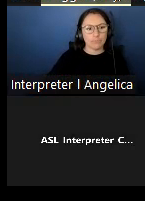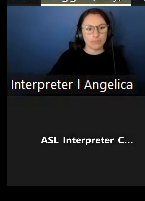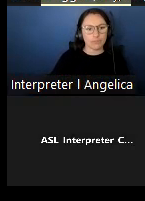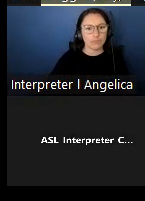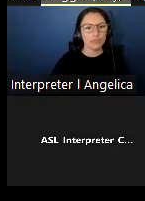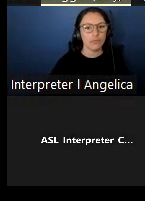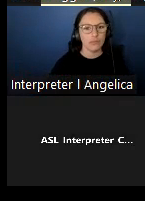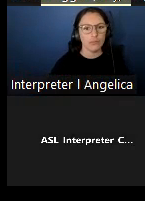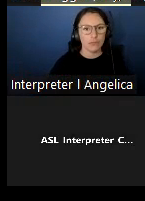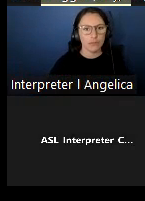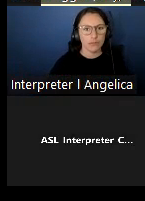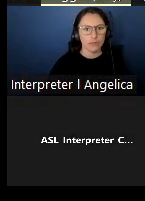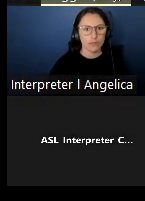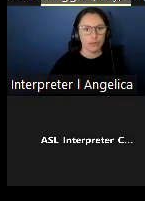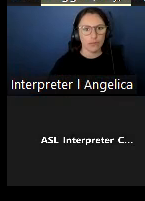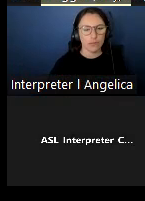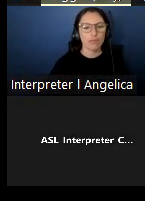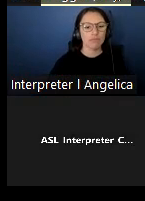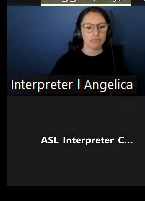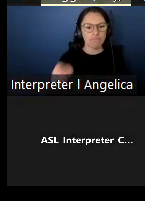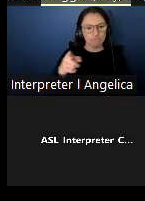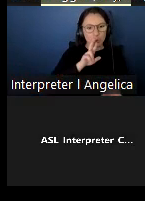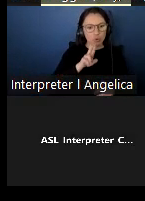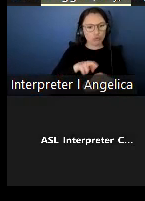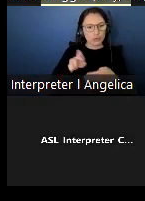folks. I want to bring up another one here as well.